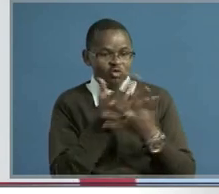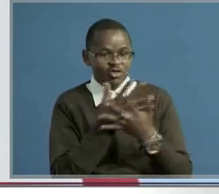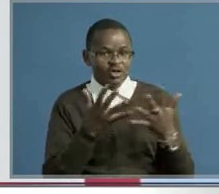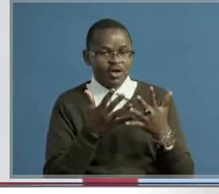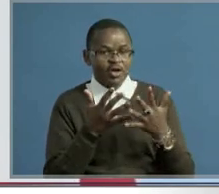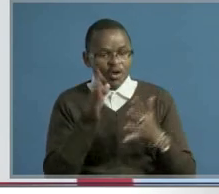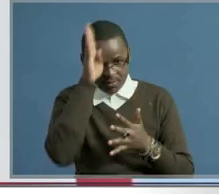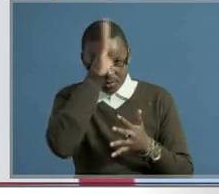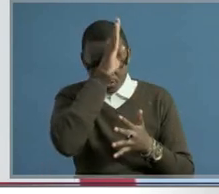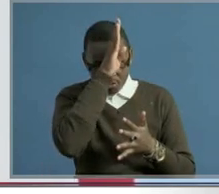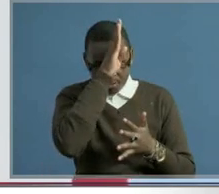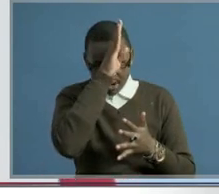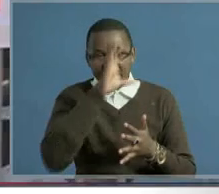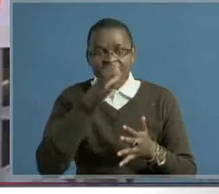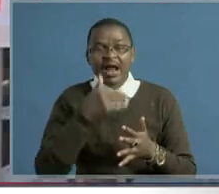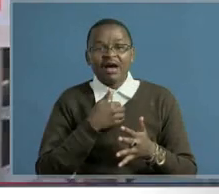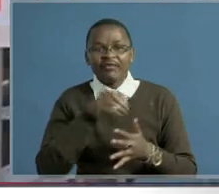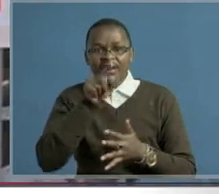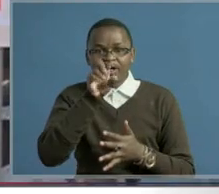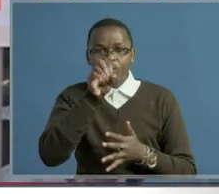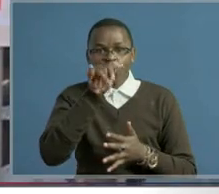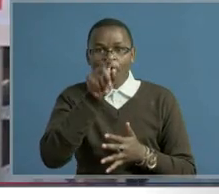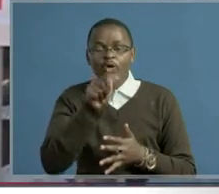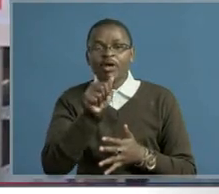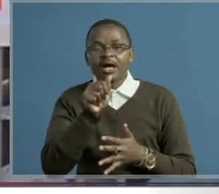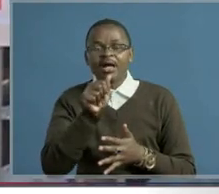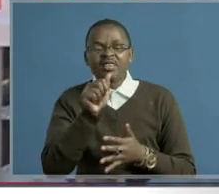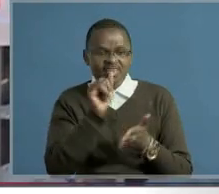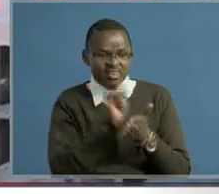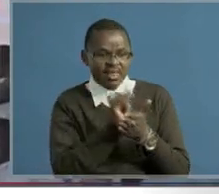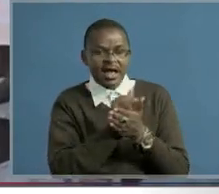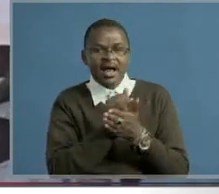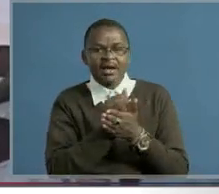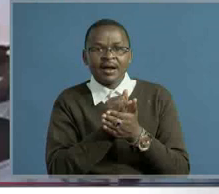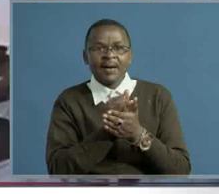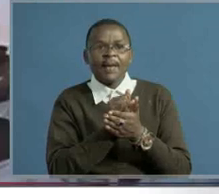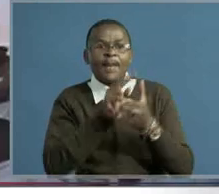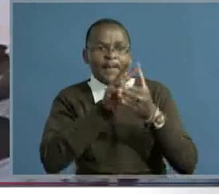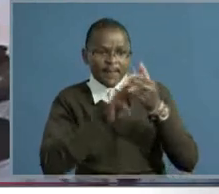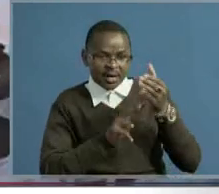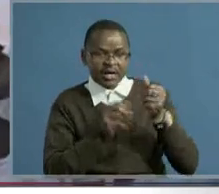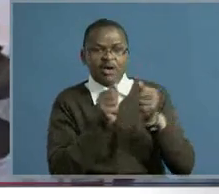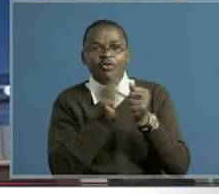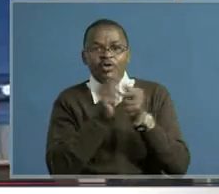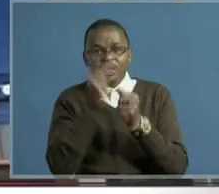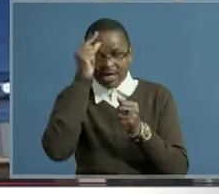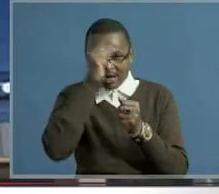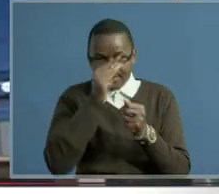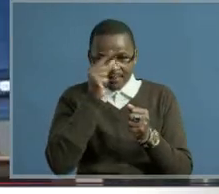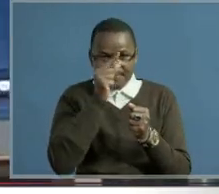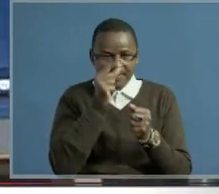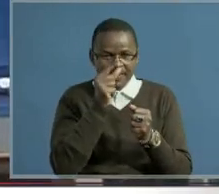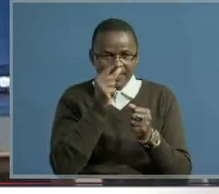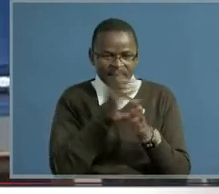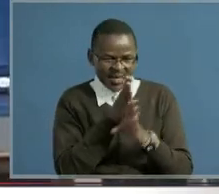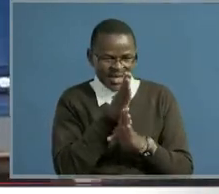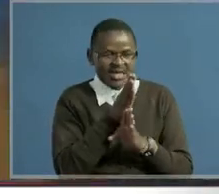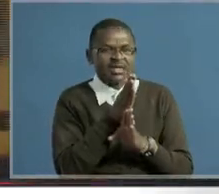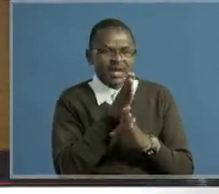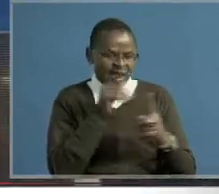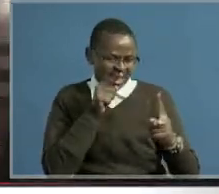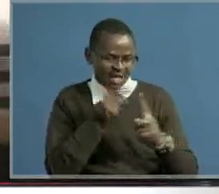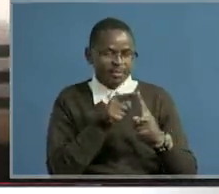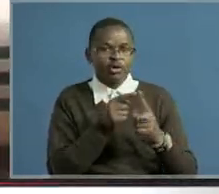after talking I laid out plans that will see its partner with Boone Gama County government with the main aim of improving